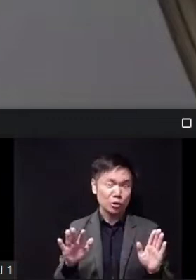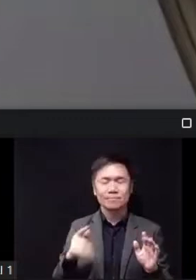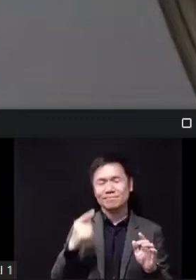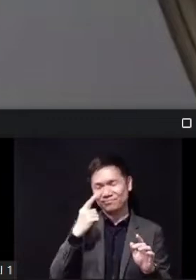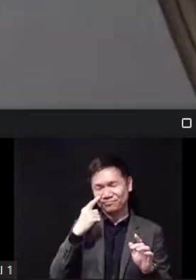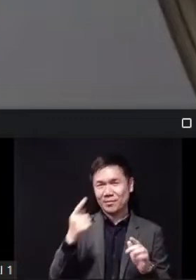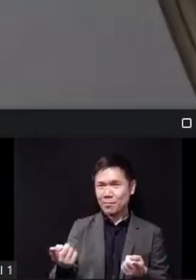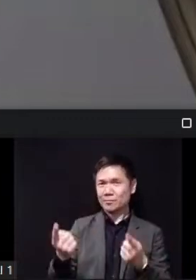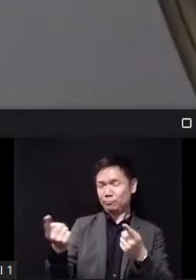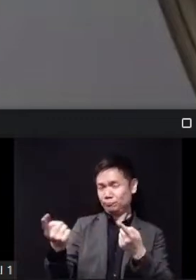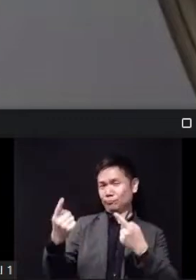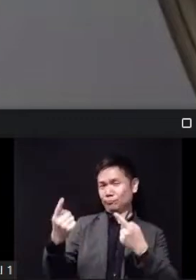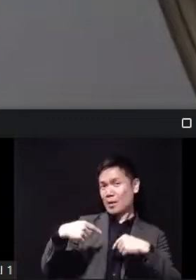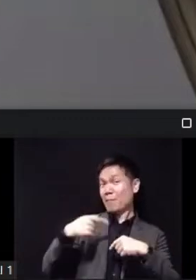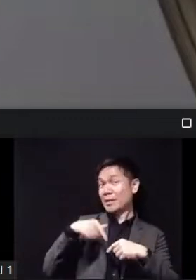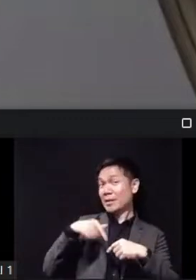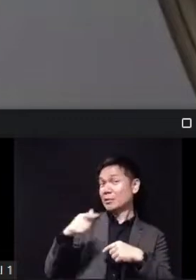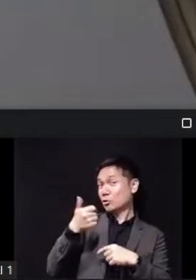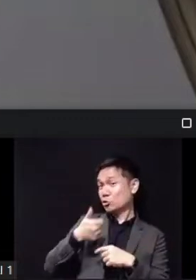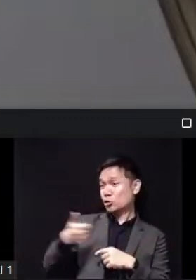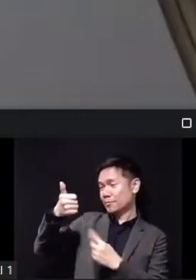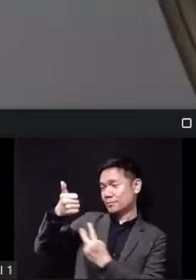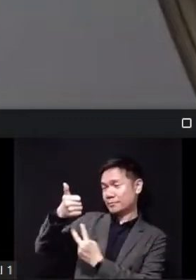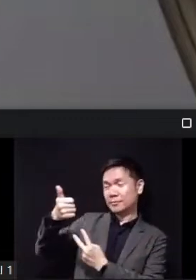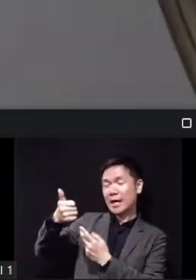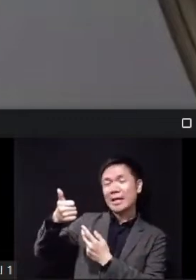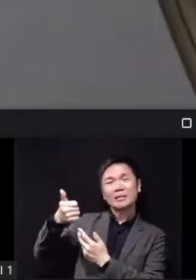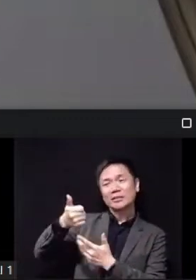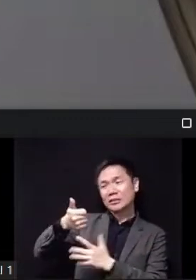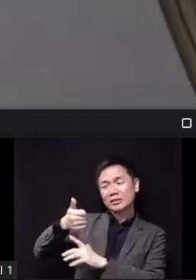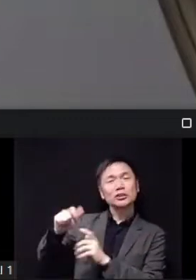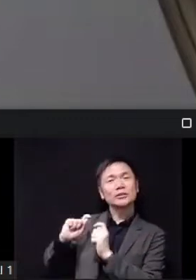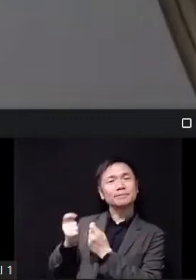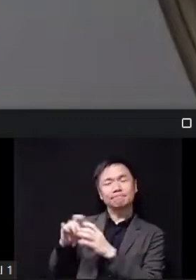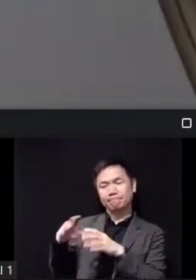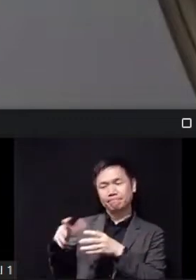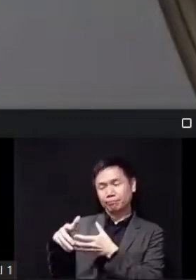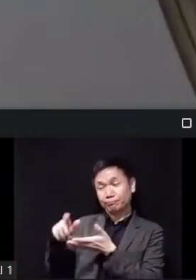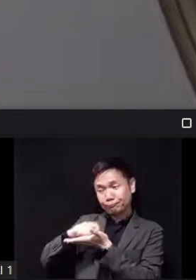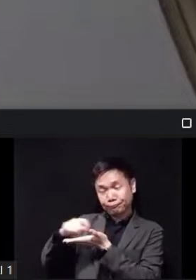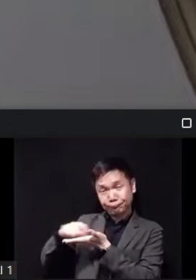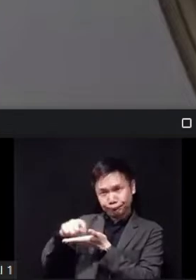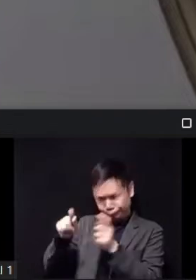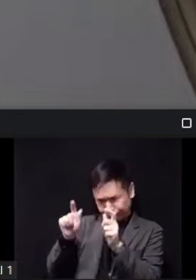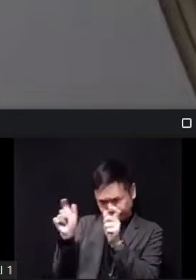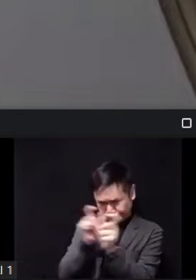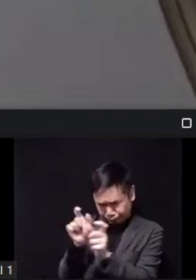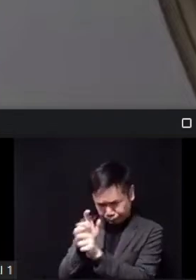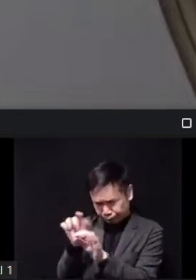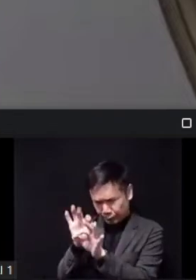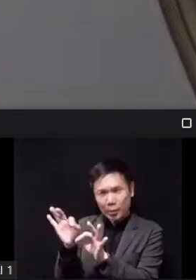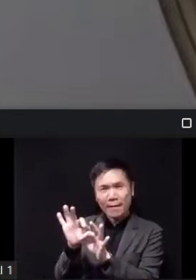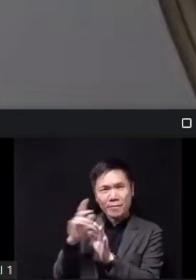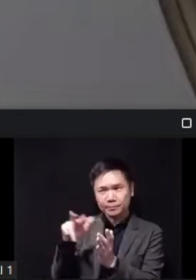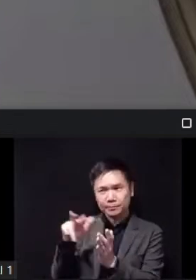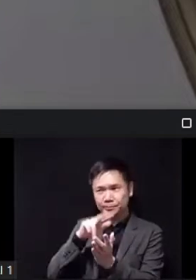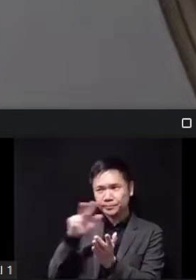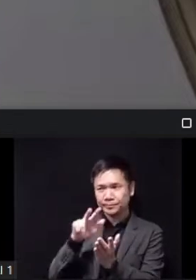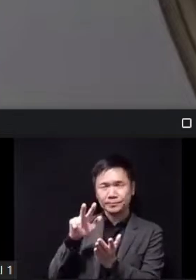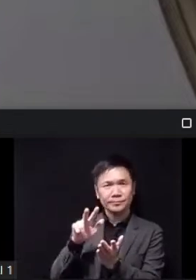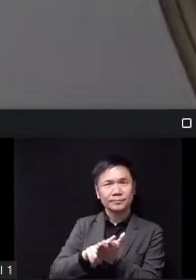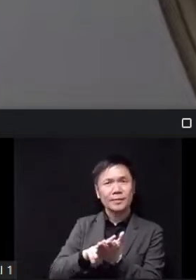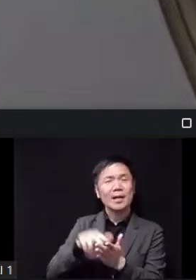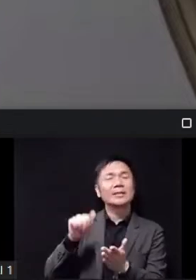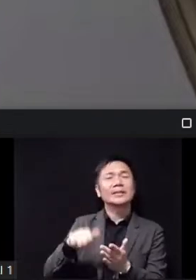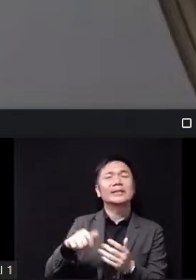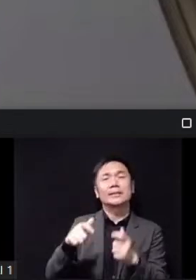and finalized by the chair and to editor to be published then on the website as a report of the meeting. The chair's summary